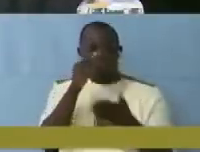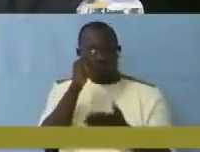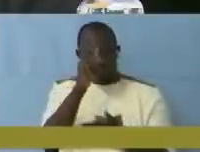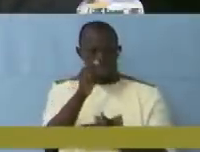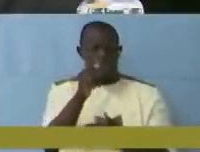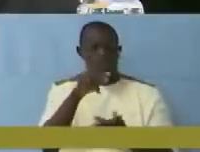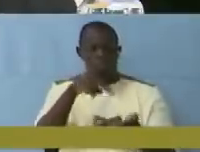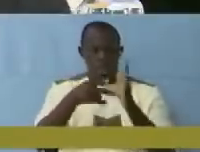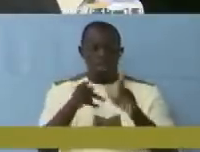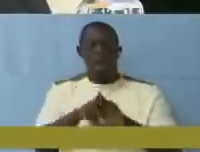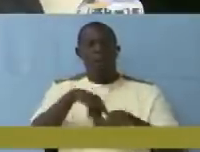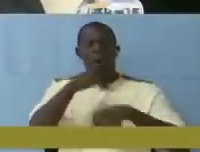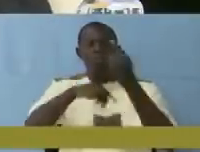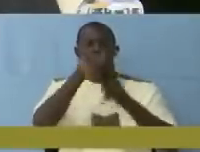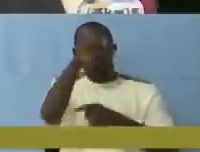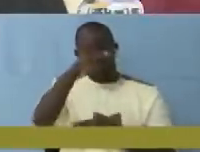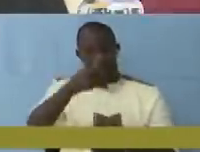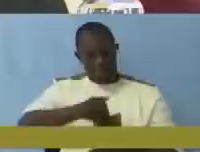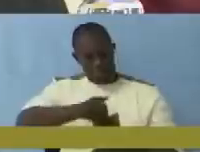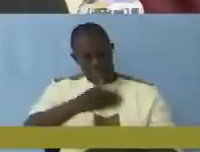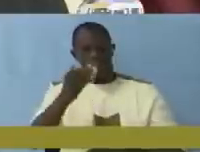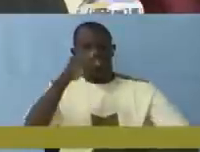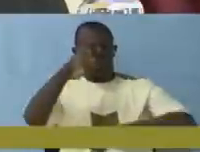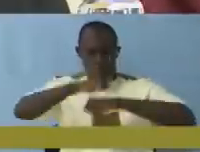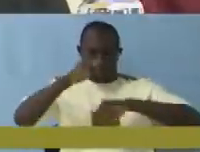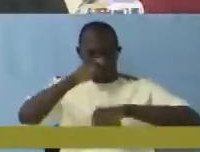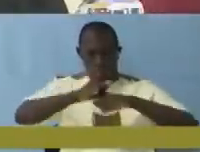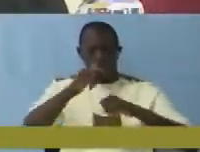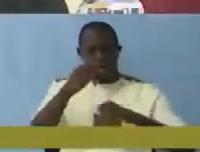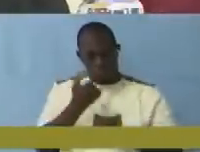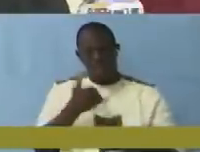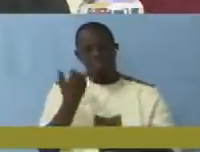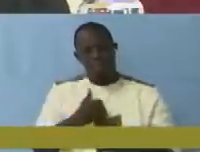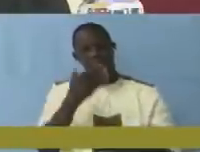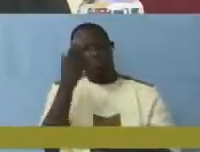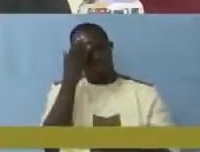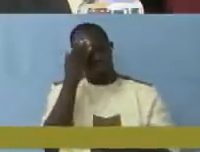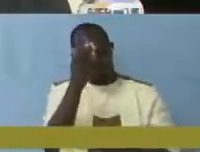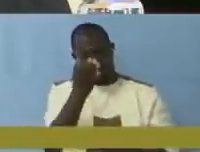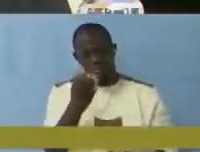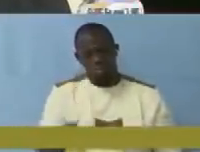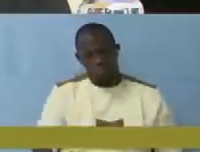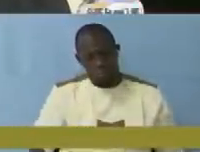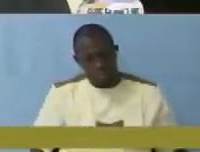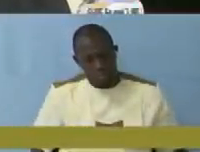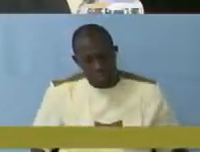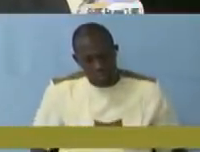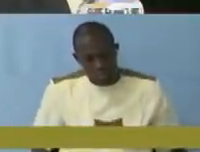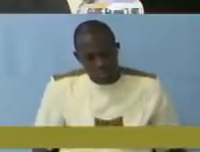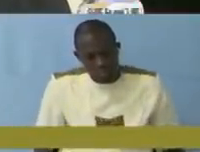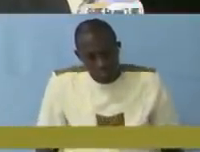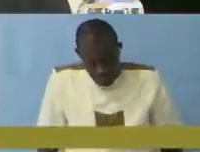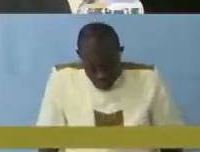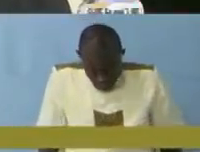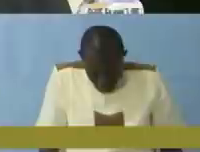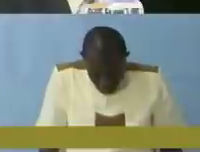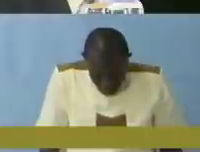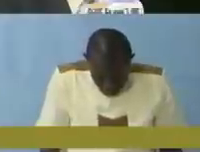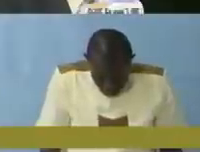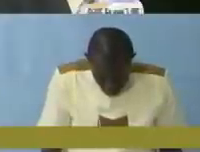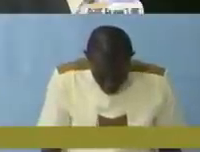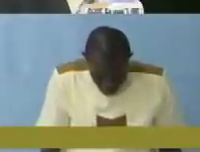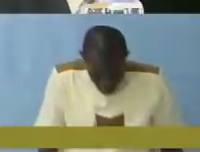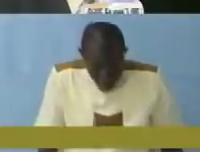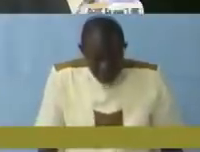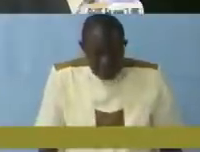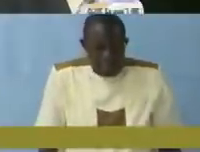you respond. Okay. Then we'll come. Amunta kansule men fole nyintiko ite ya mira ko tobo di malem amanke